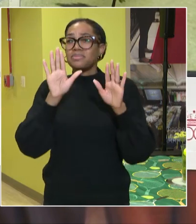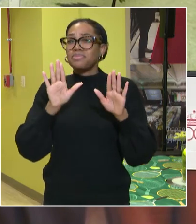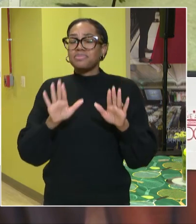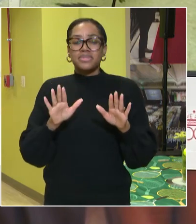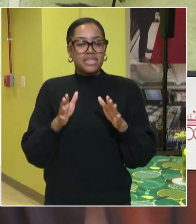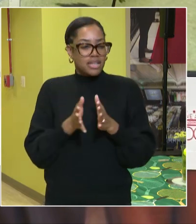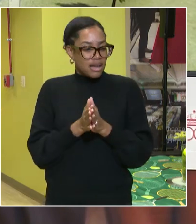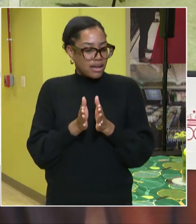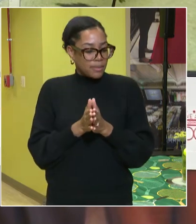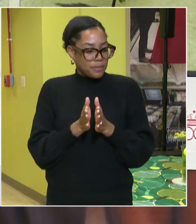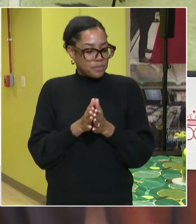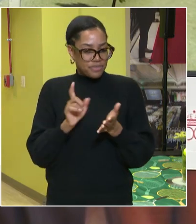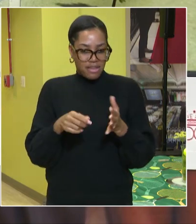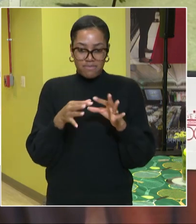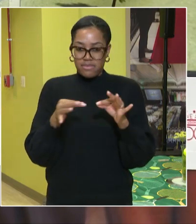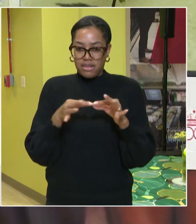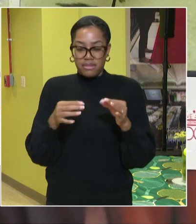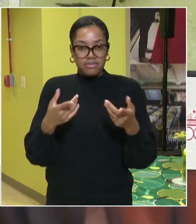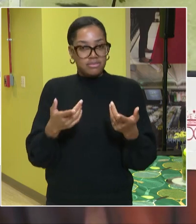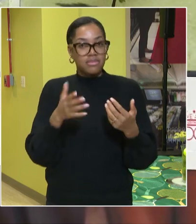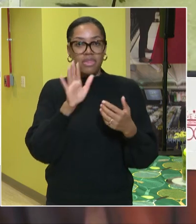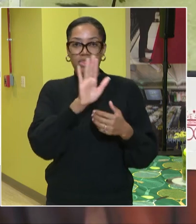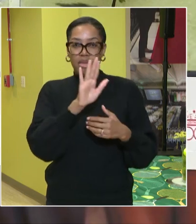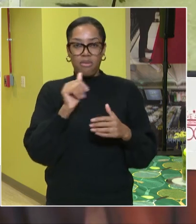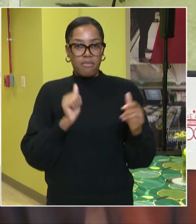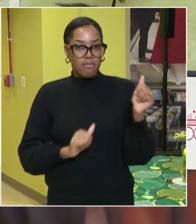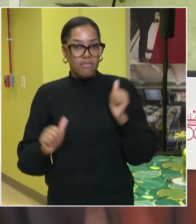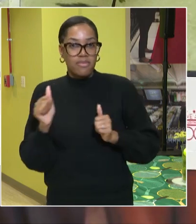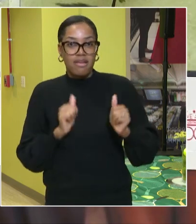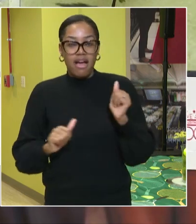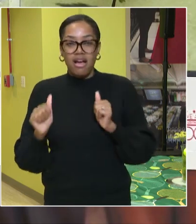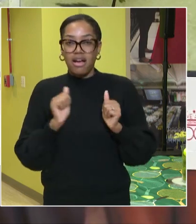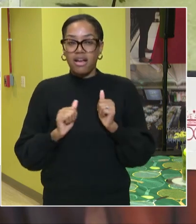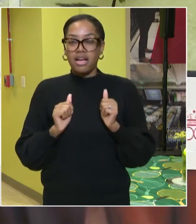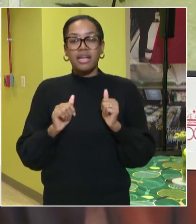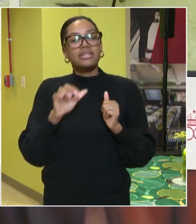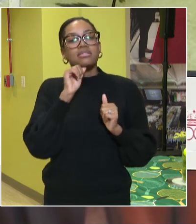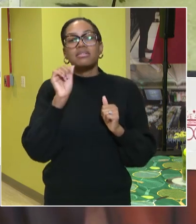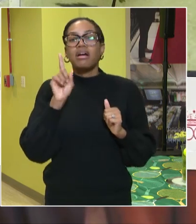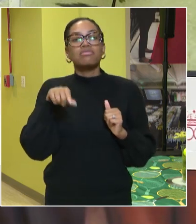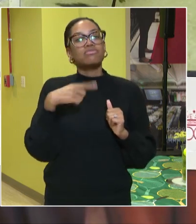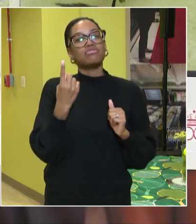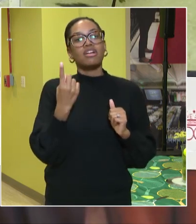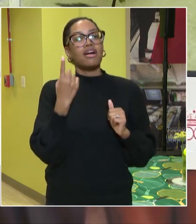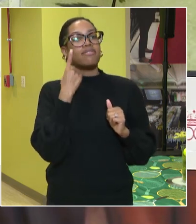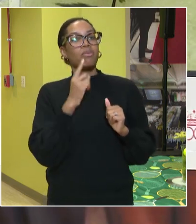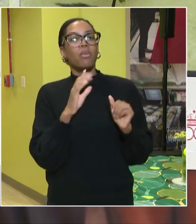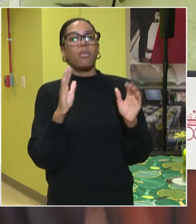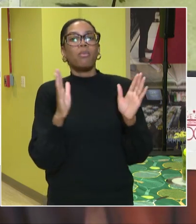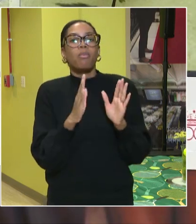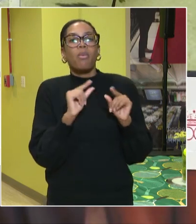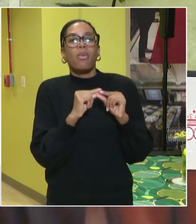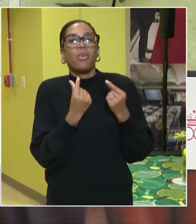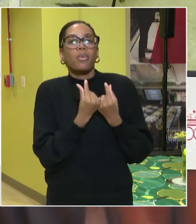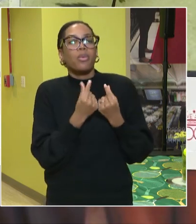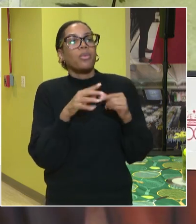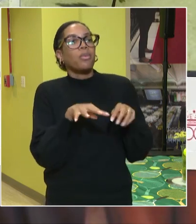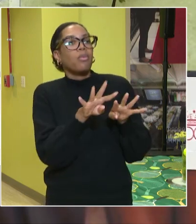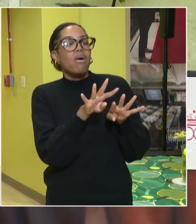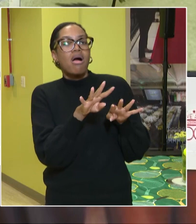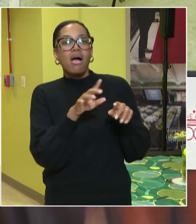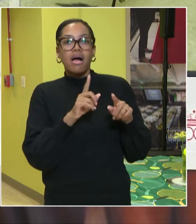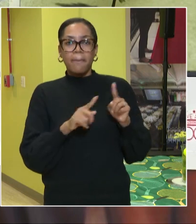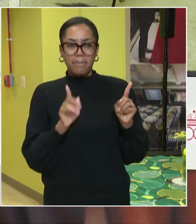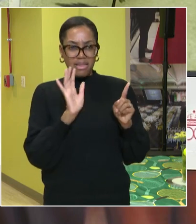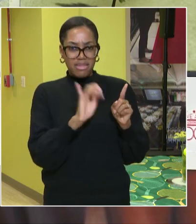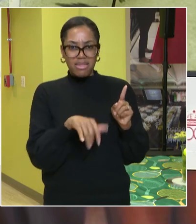say, the level of the production was not just worthy for the small group that had assembled, but could have